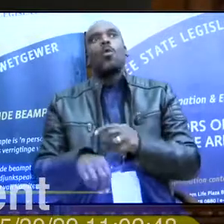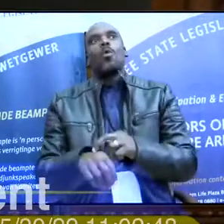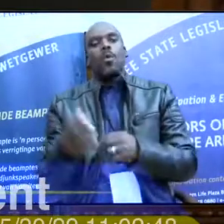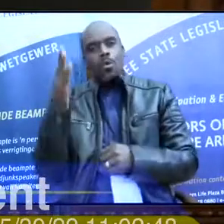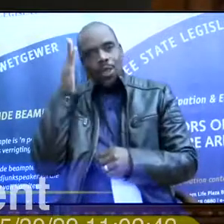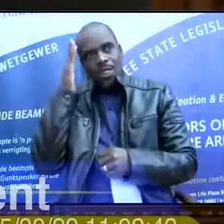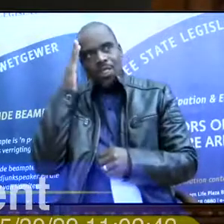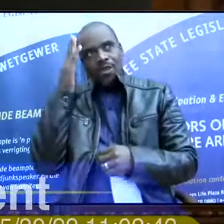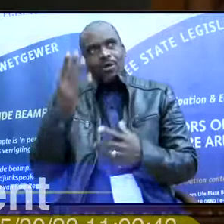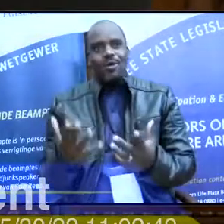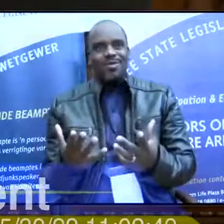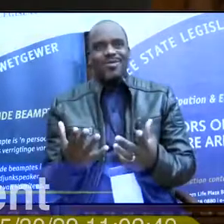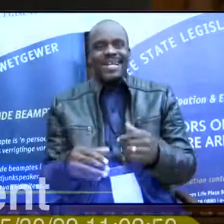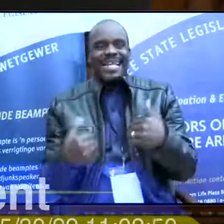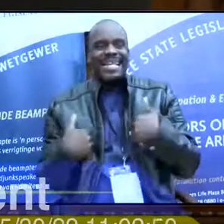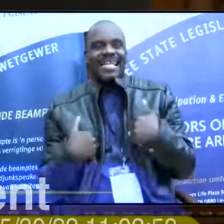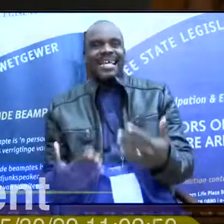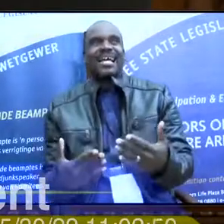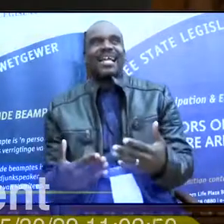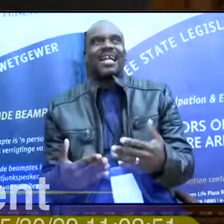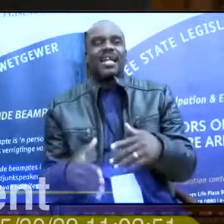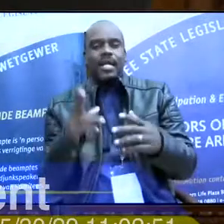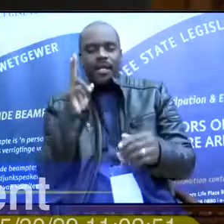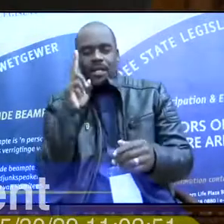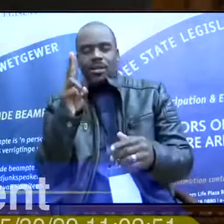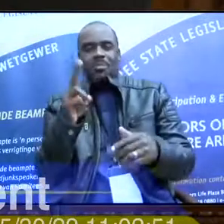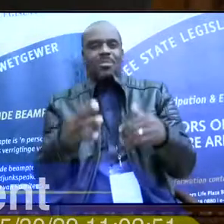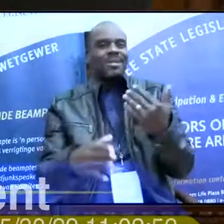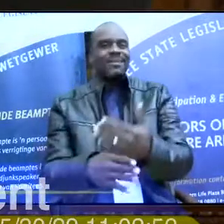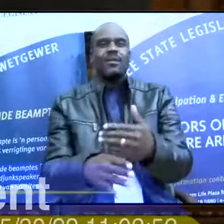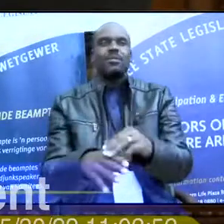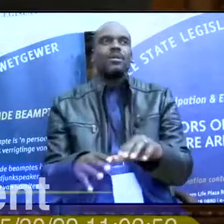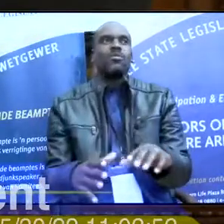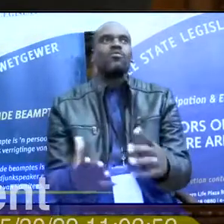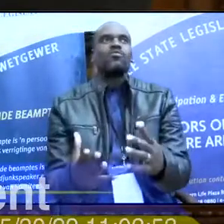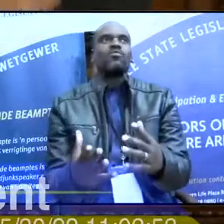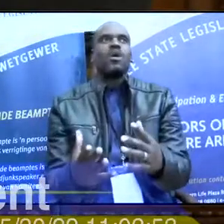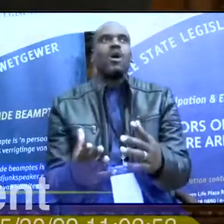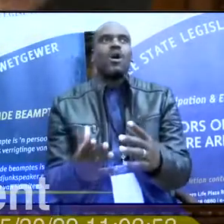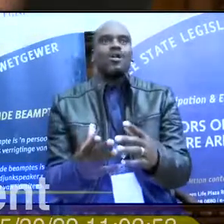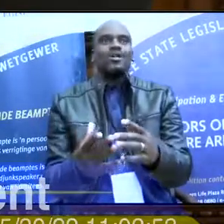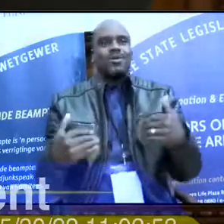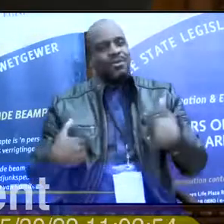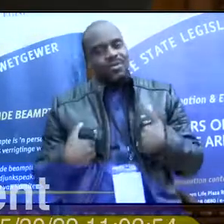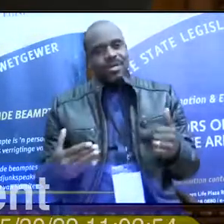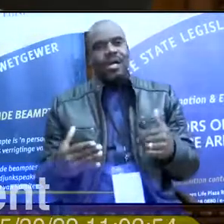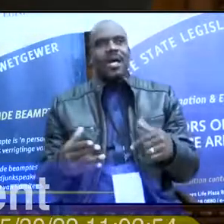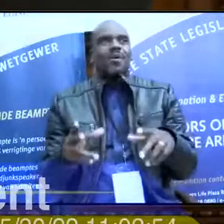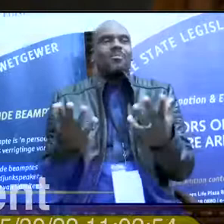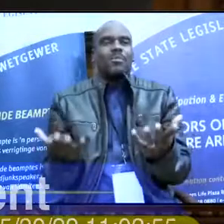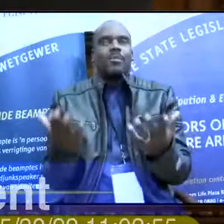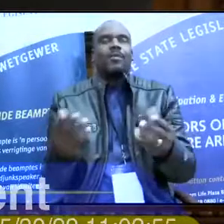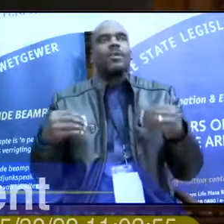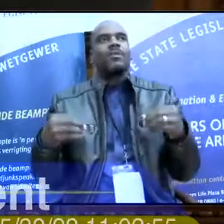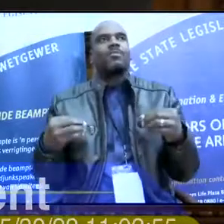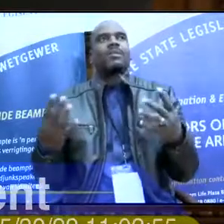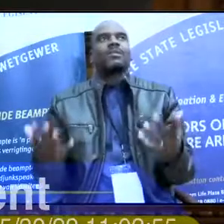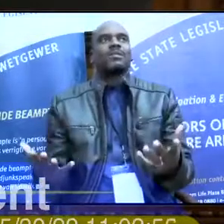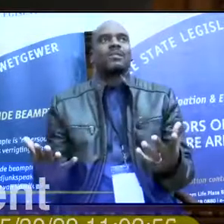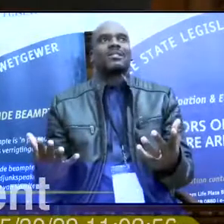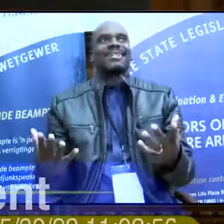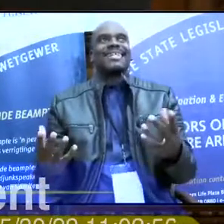generate more employment we can generate further individuals to increase money flow into the system